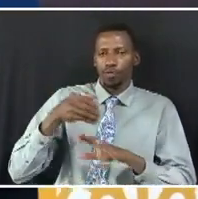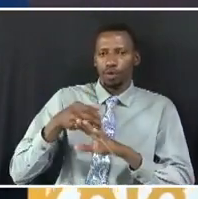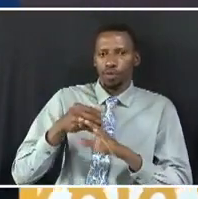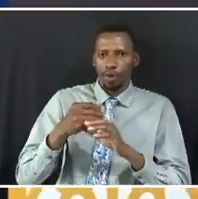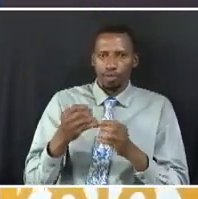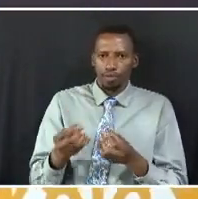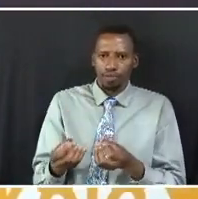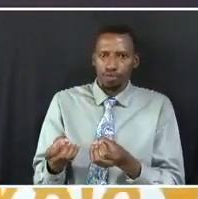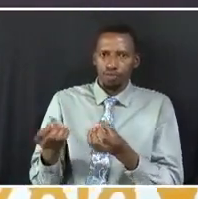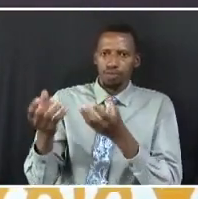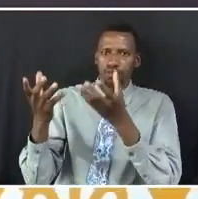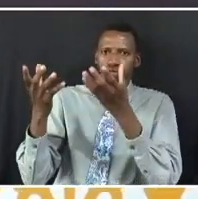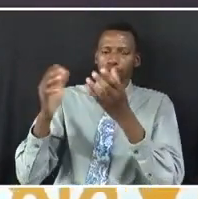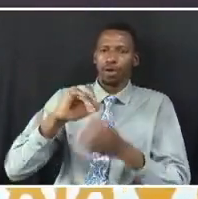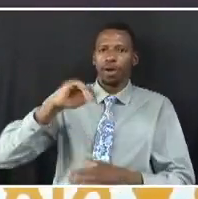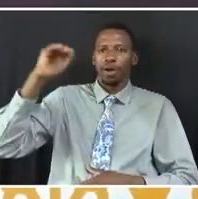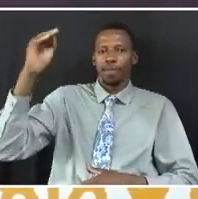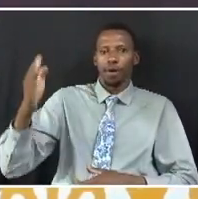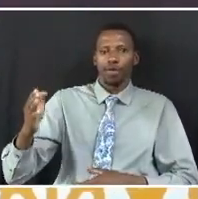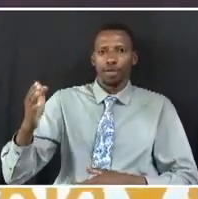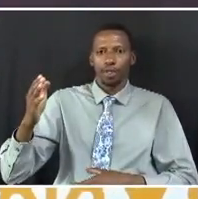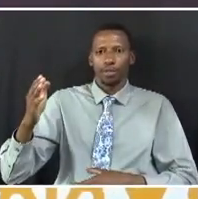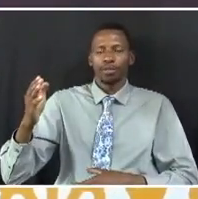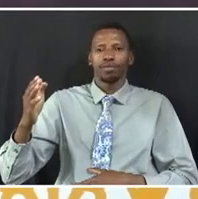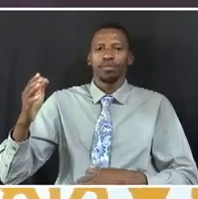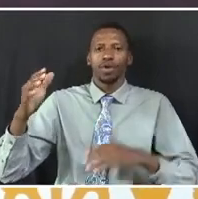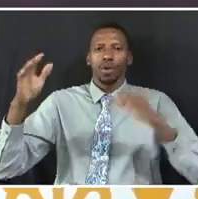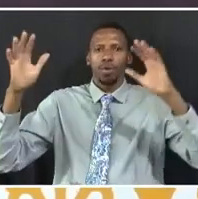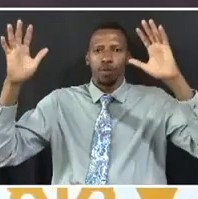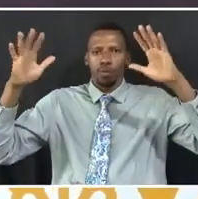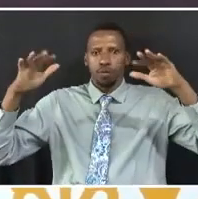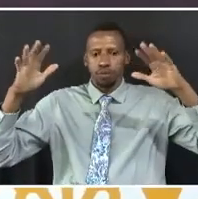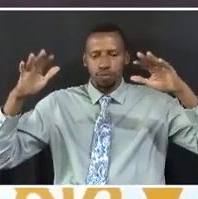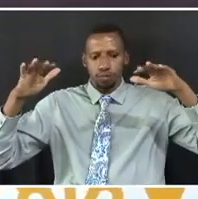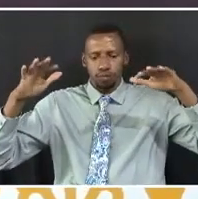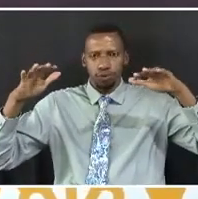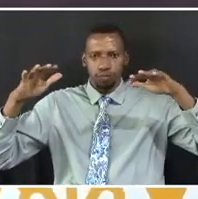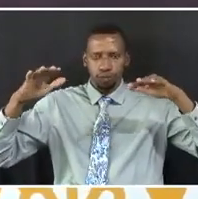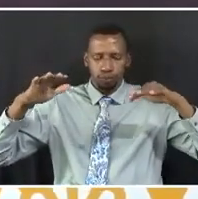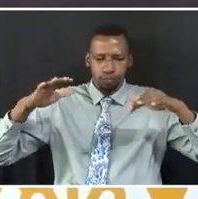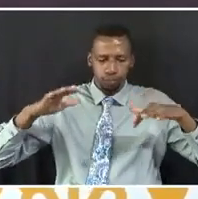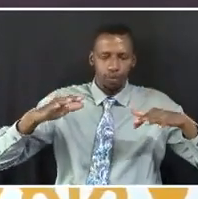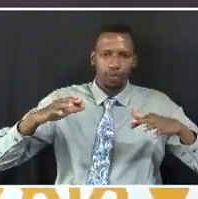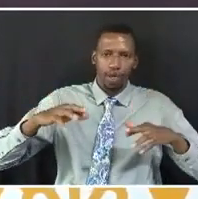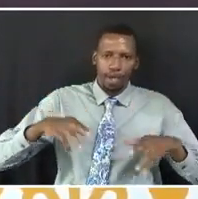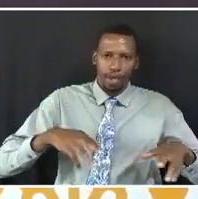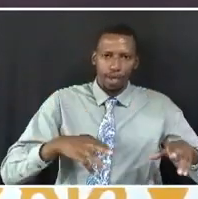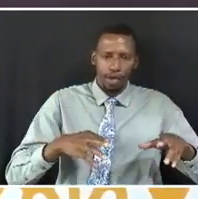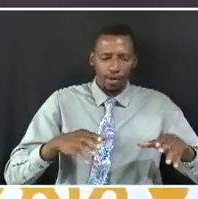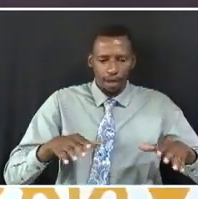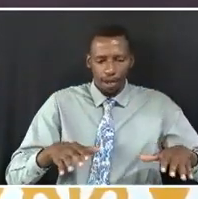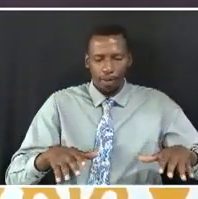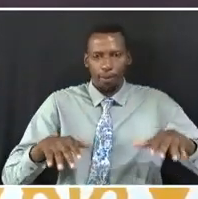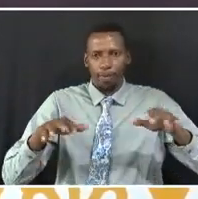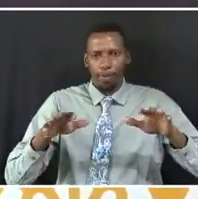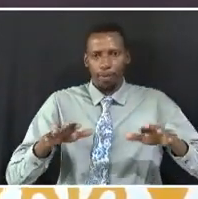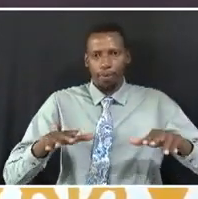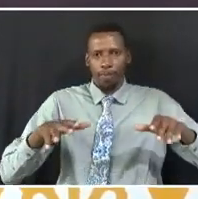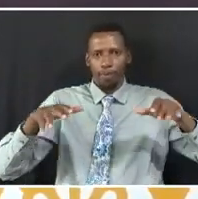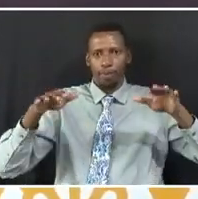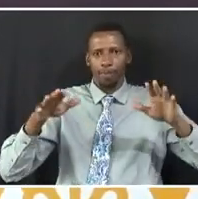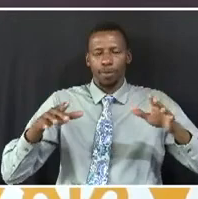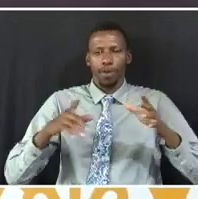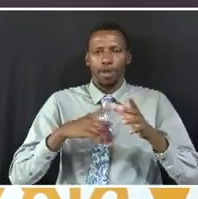relief rain. And it will rain, go to the rivers, all the way to the lakes and to the oceans, and again the moisture collects